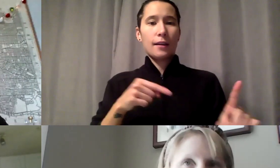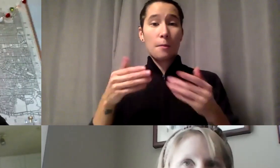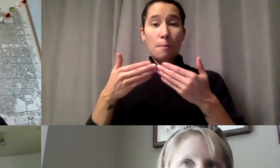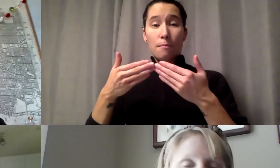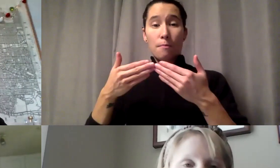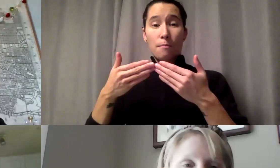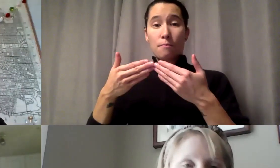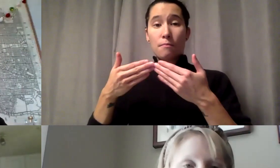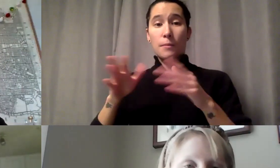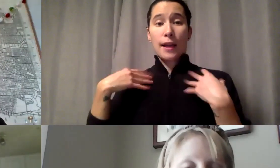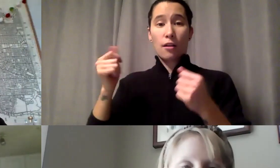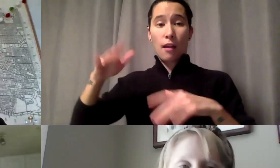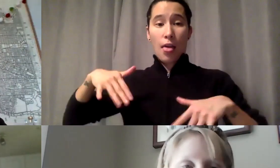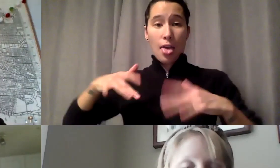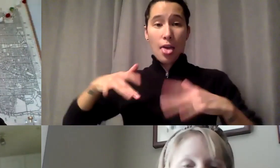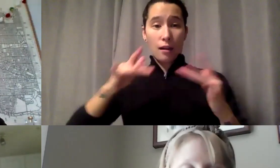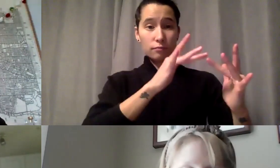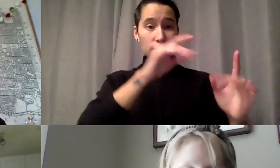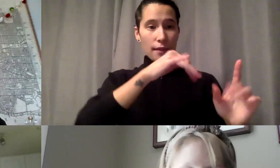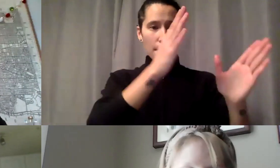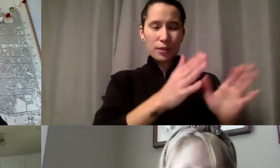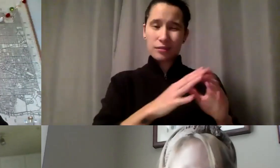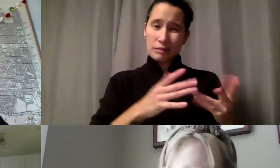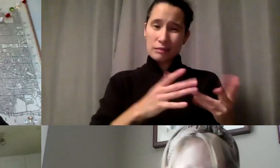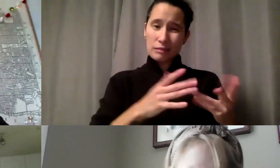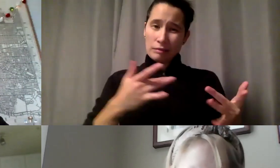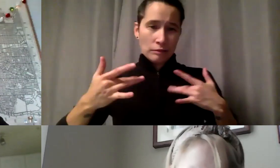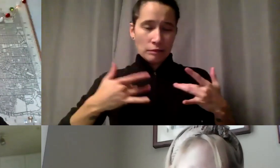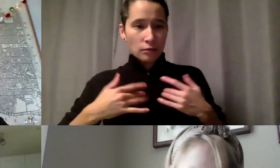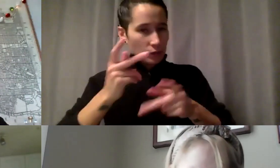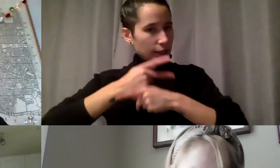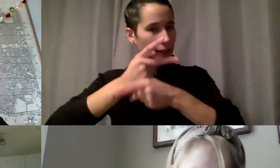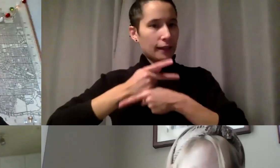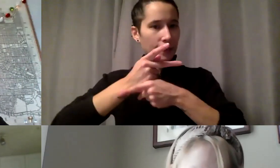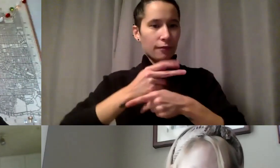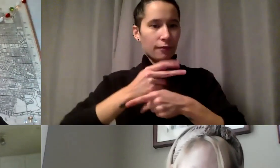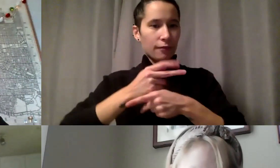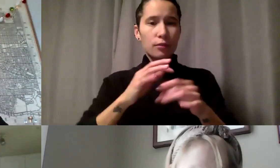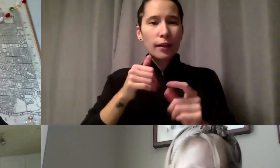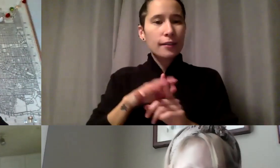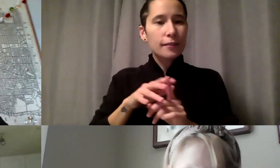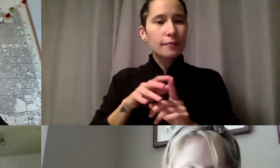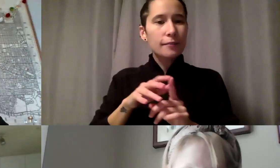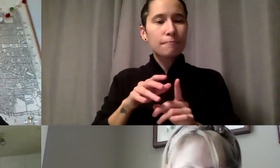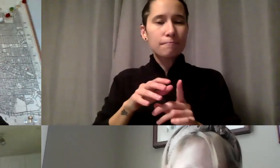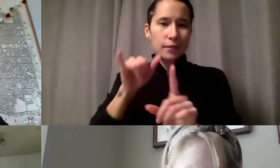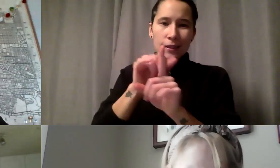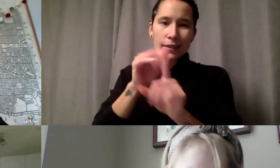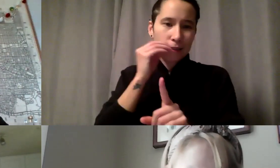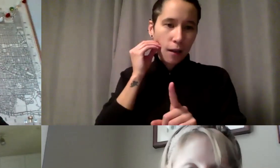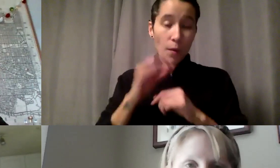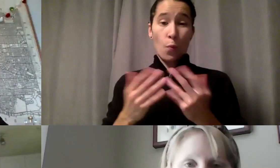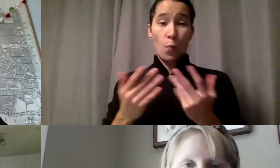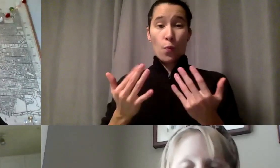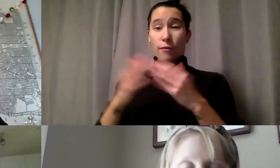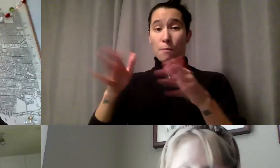yet, be cautious, and you self-monitor, stay at home, wait till public health reaches